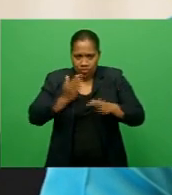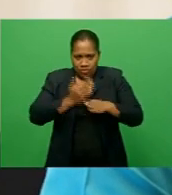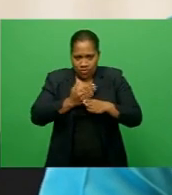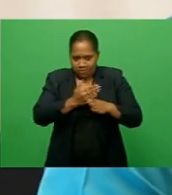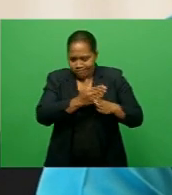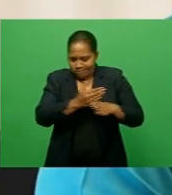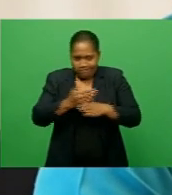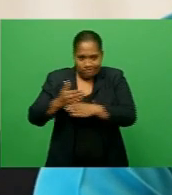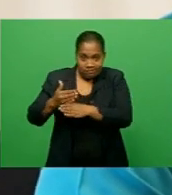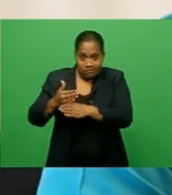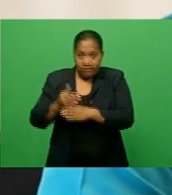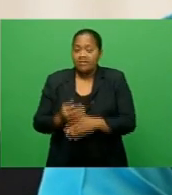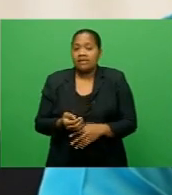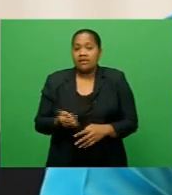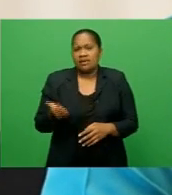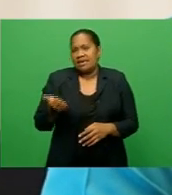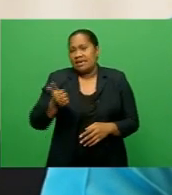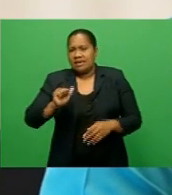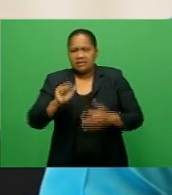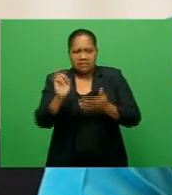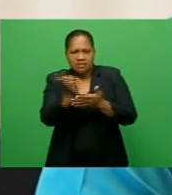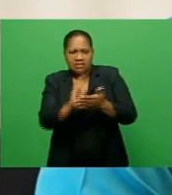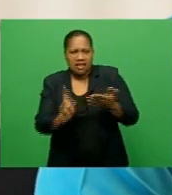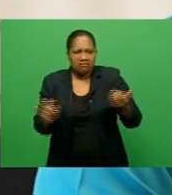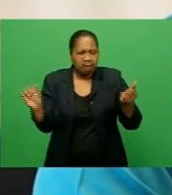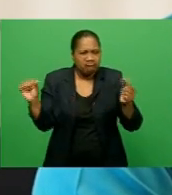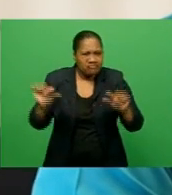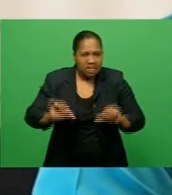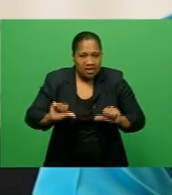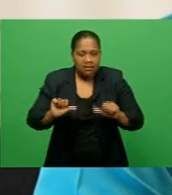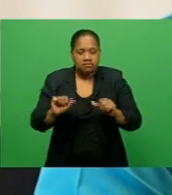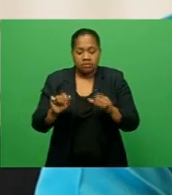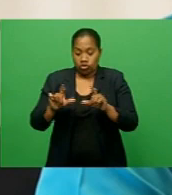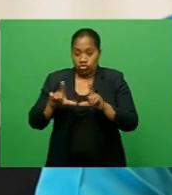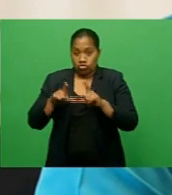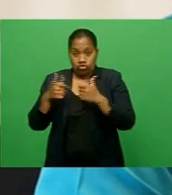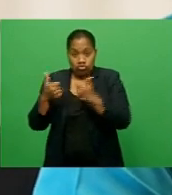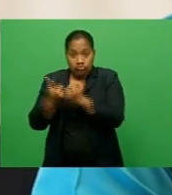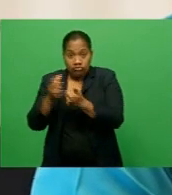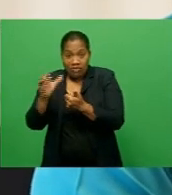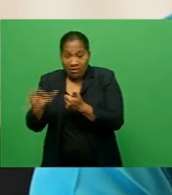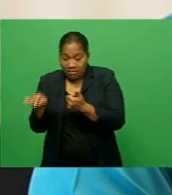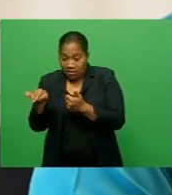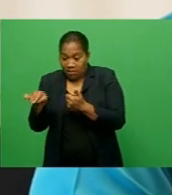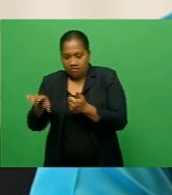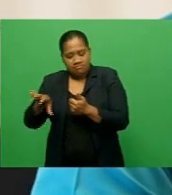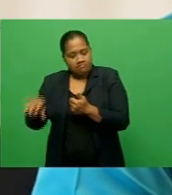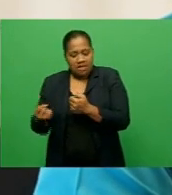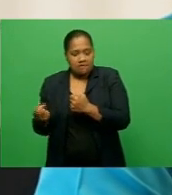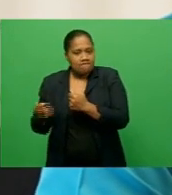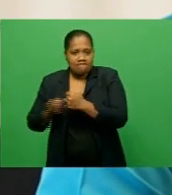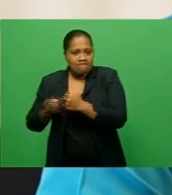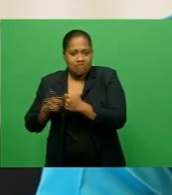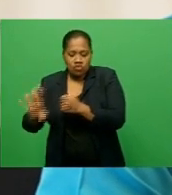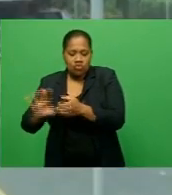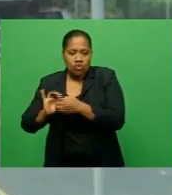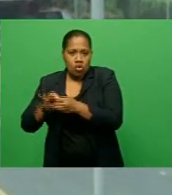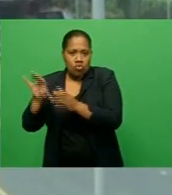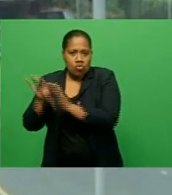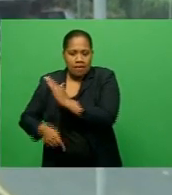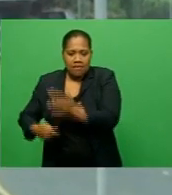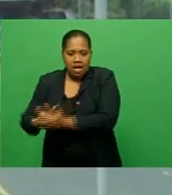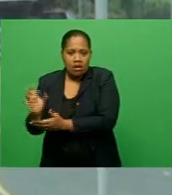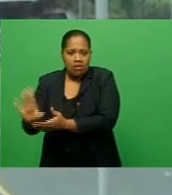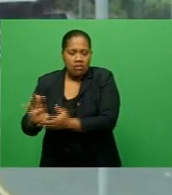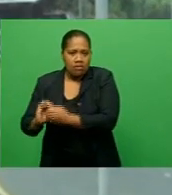workmanship or any design failure, the contractor is required to fix it at their own cost.